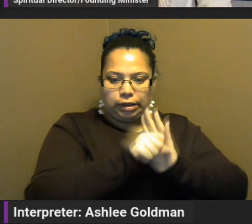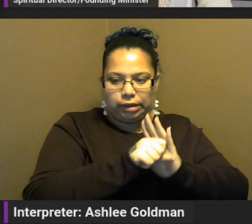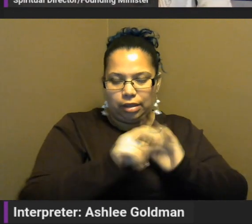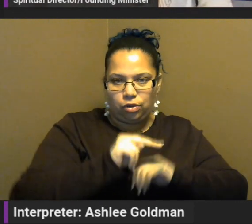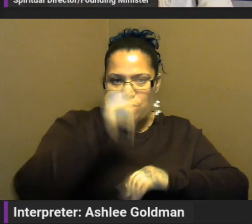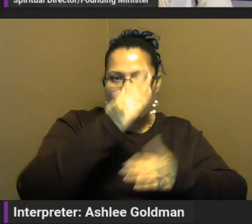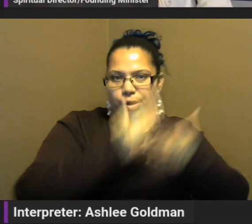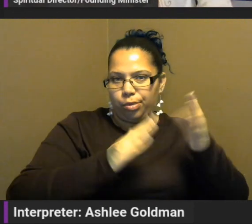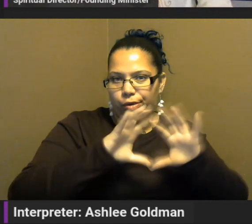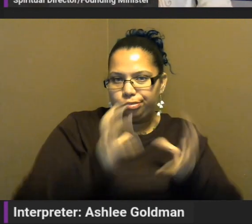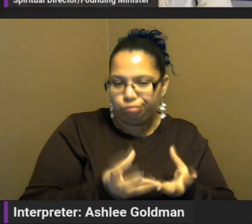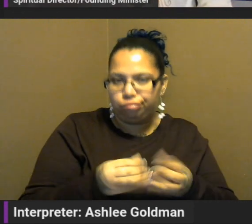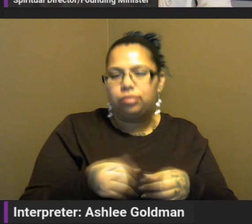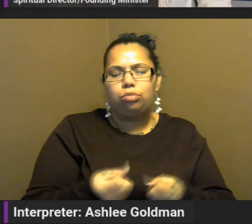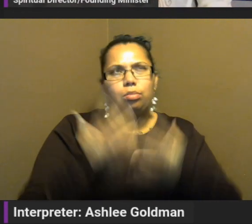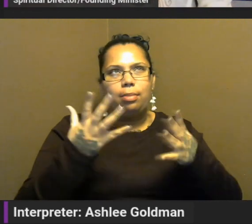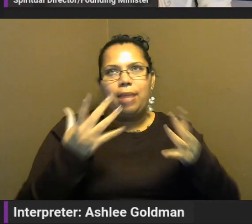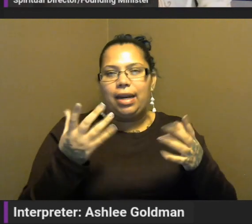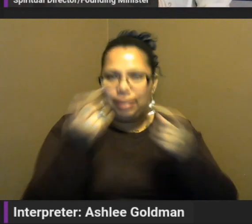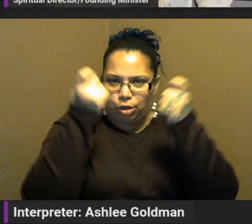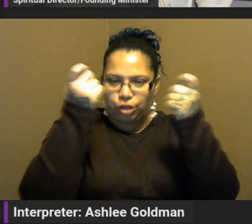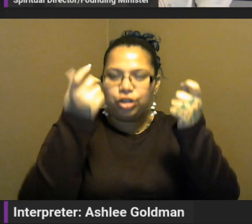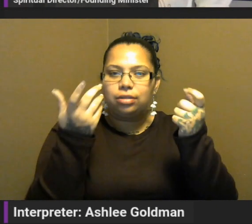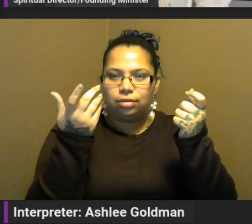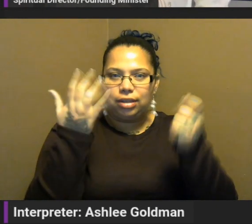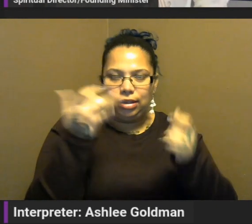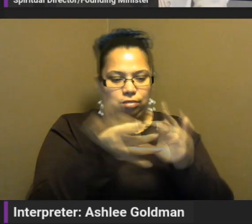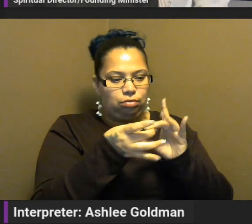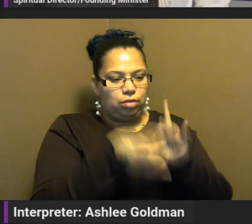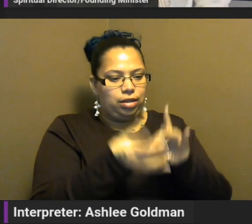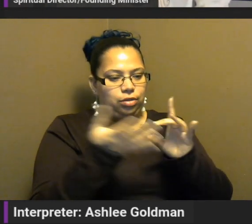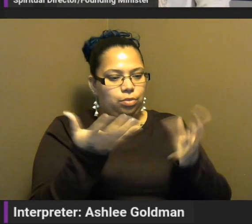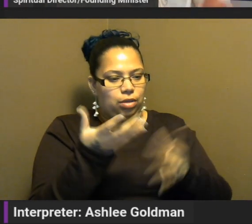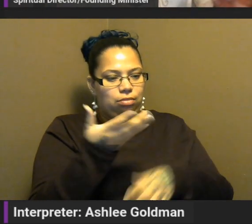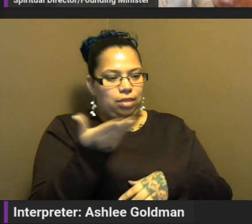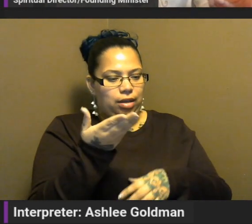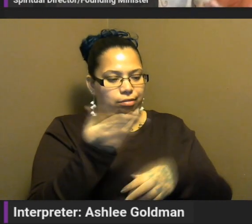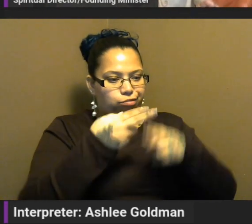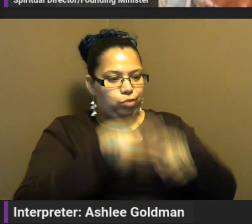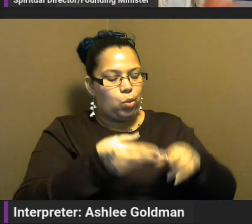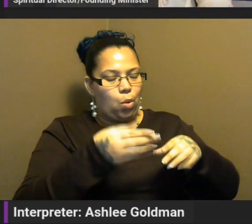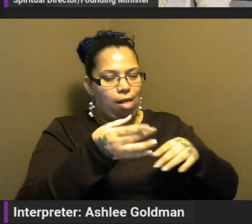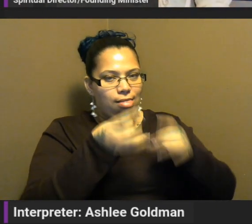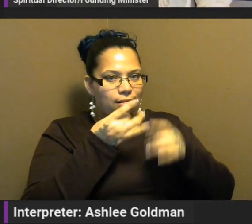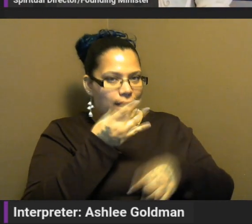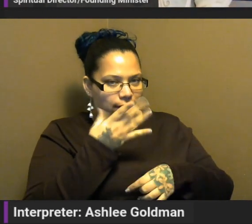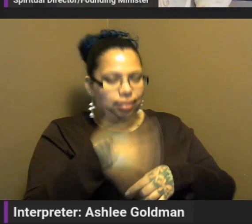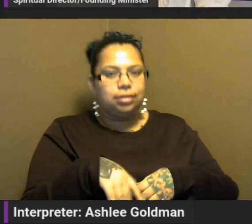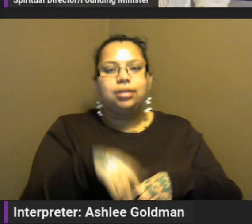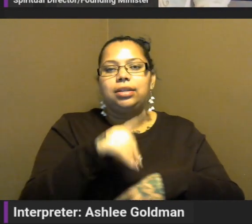many celebrations as it relates to this thing called light. December 8th marks Bodhi